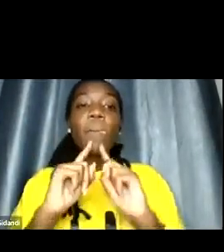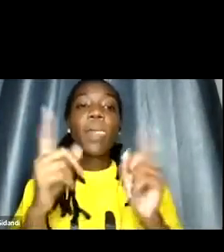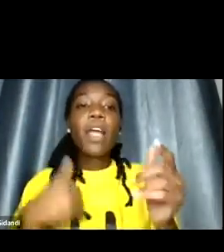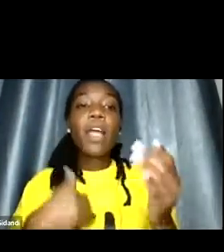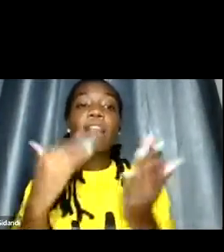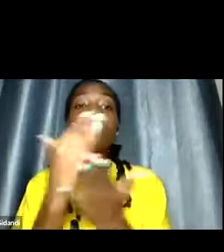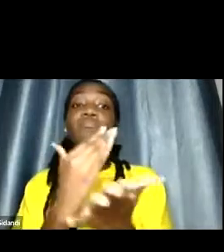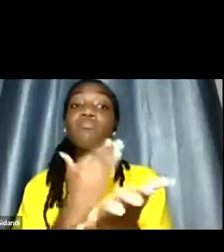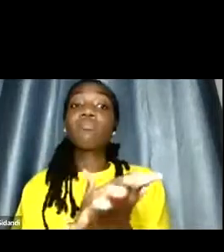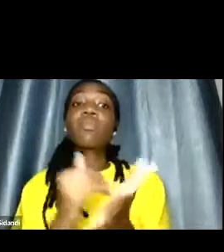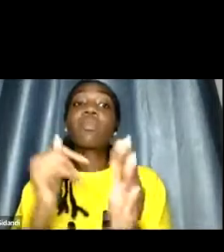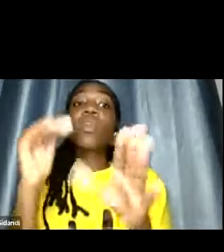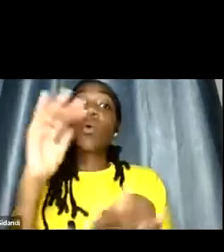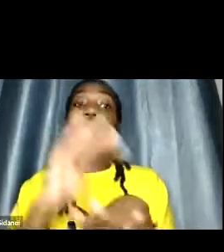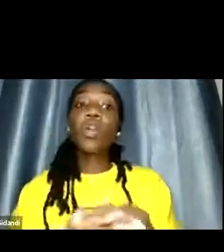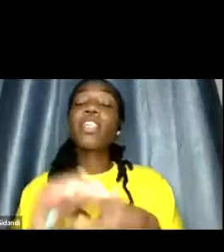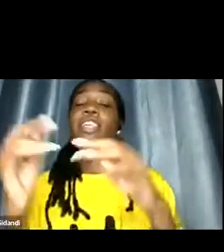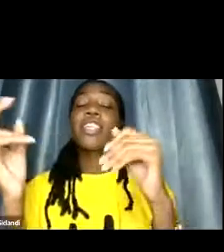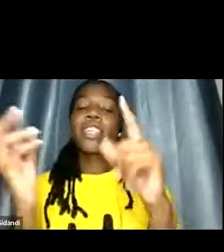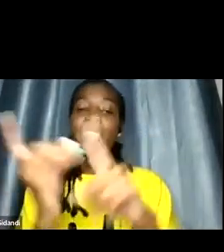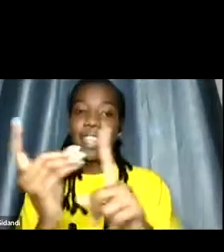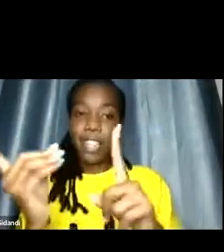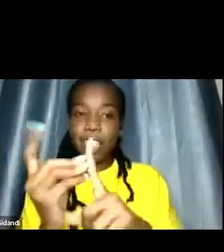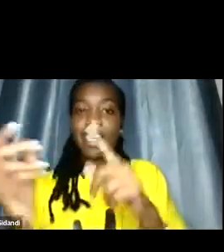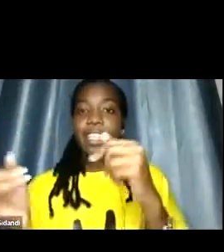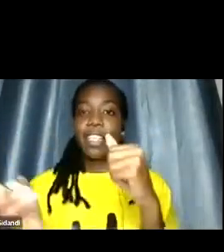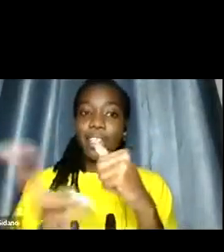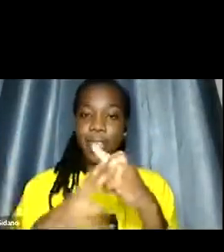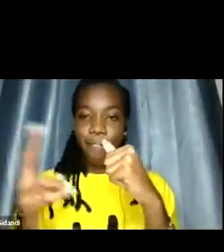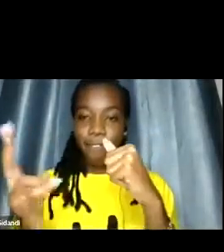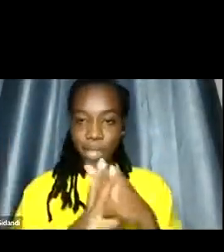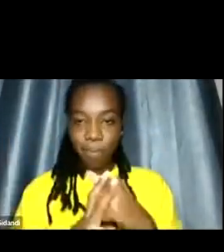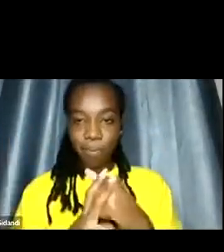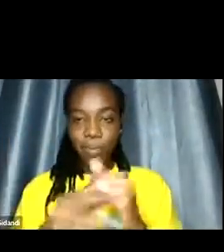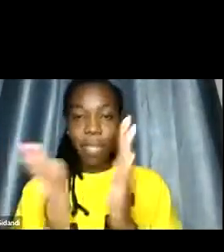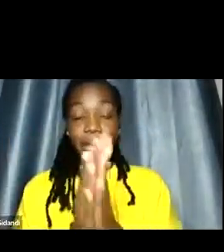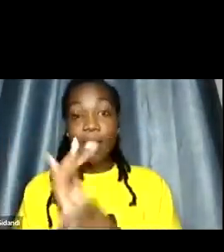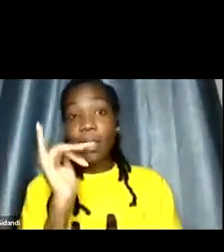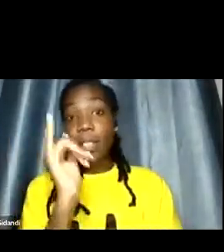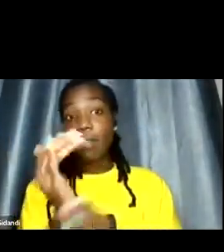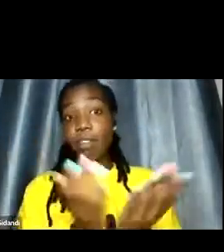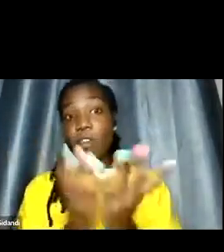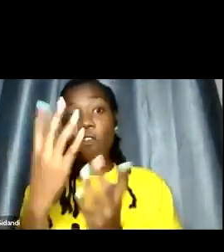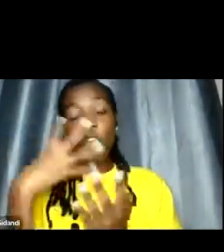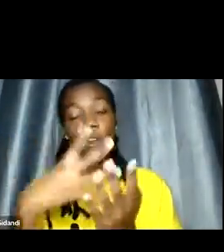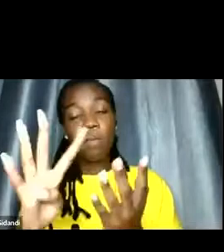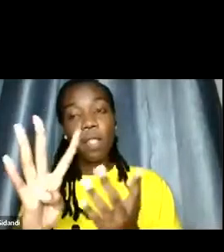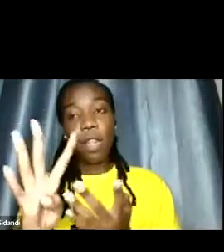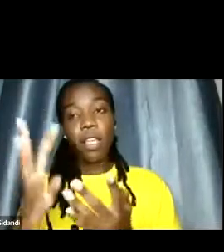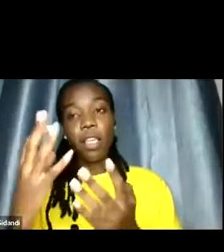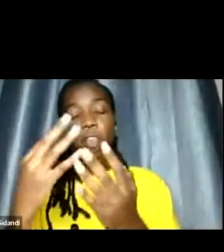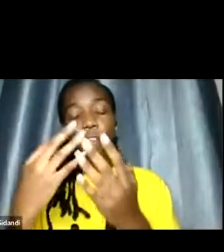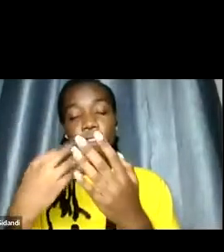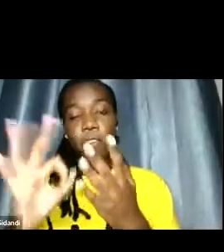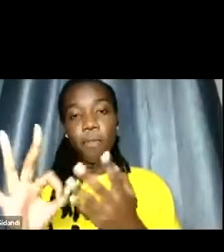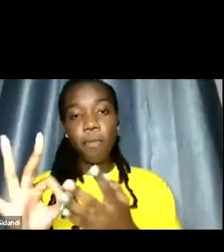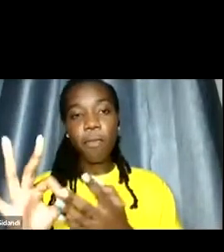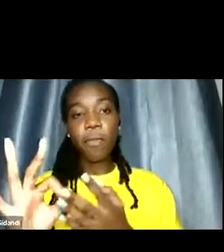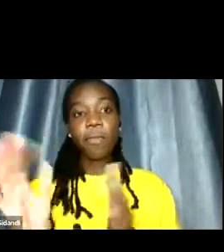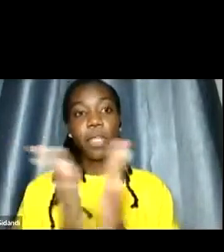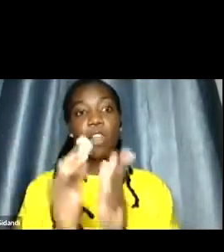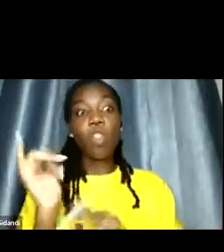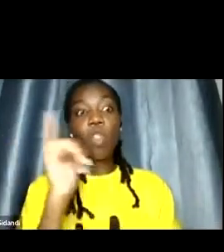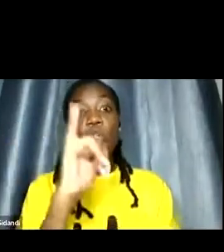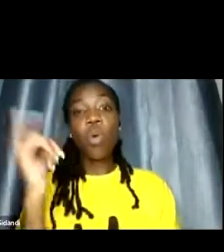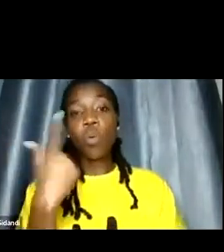on the 7th of July, and this is a session for Form 3s, Form 4s, and those who cleared Form 4 this year. If